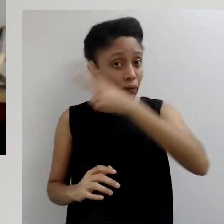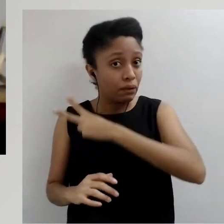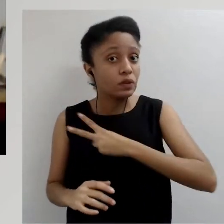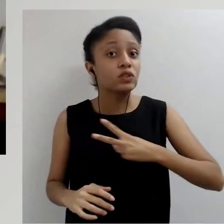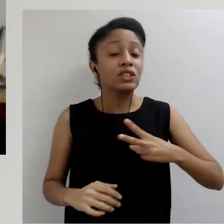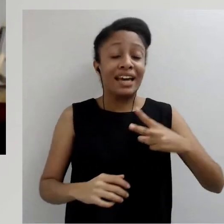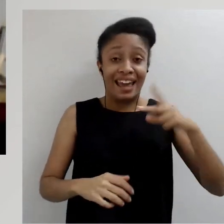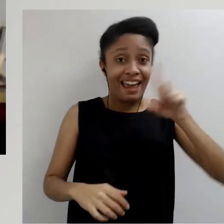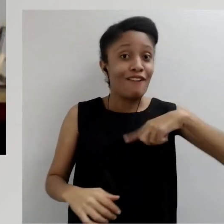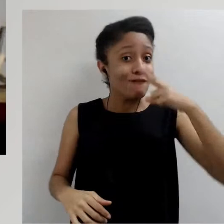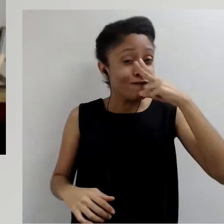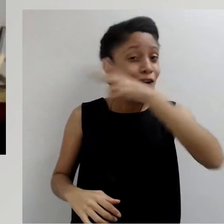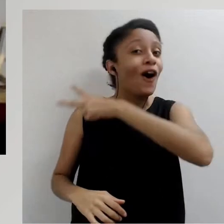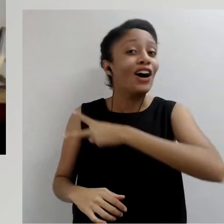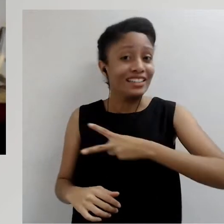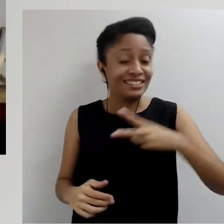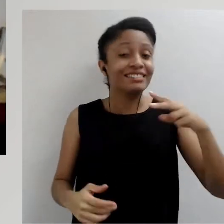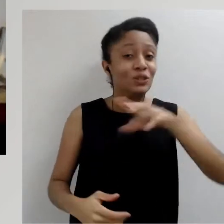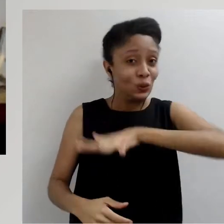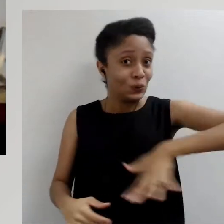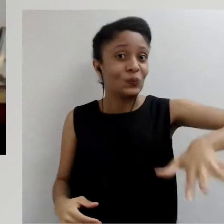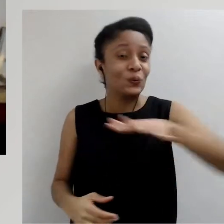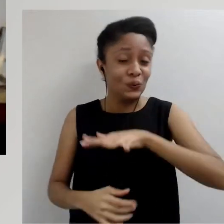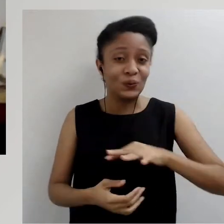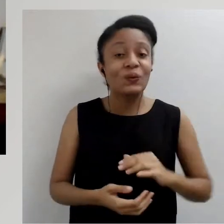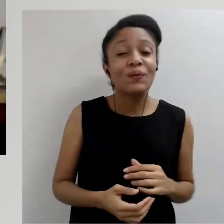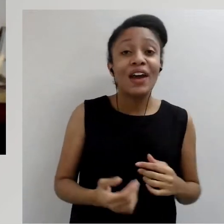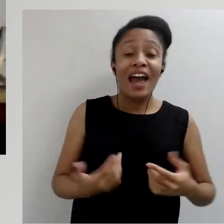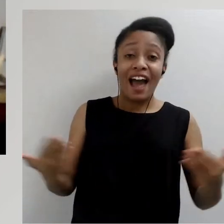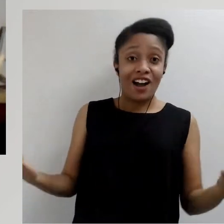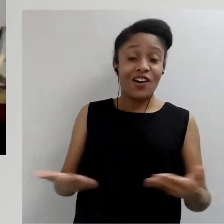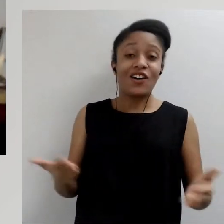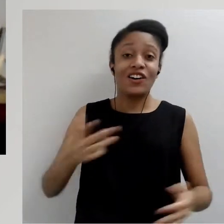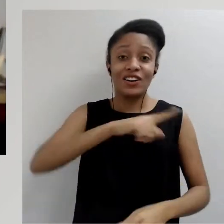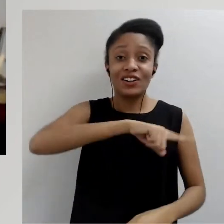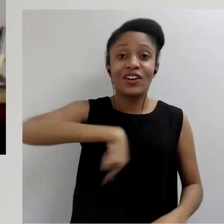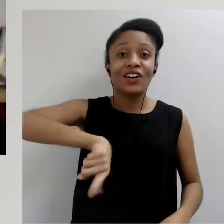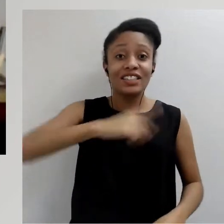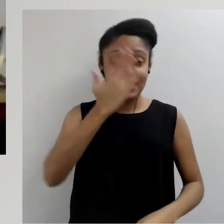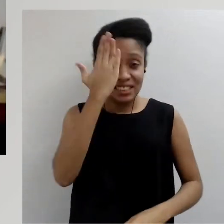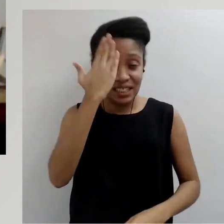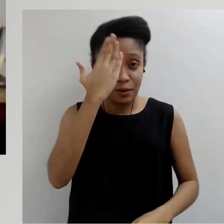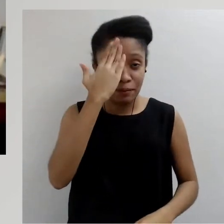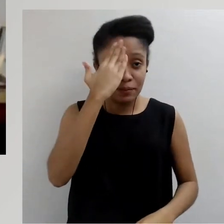everything was hard for all of us. So we know that